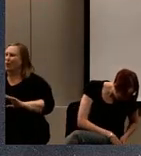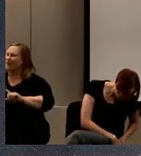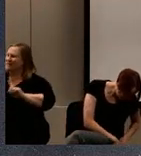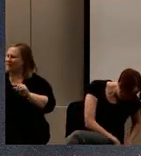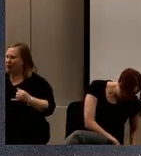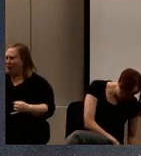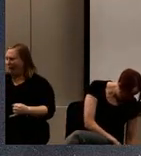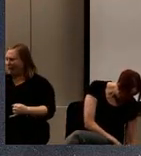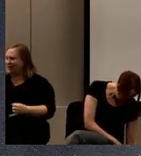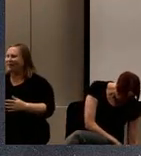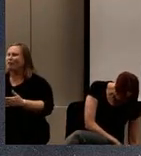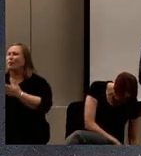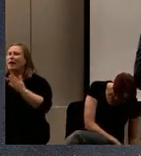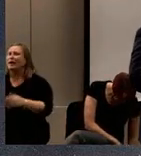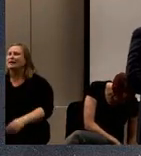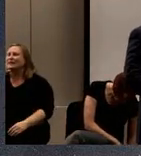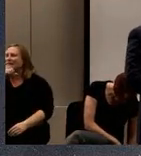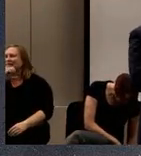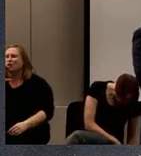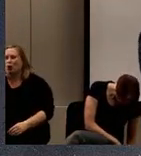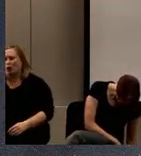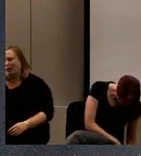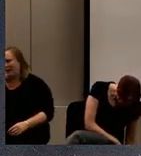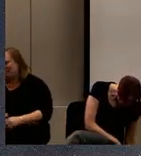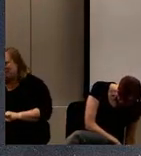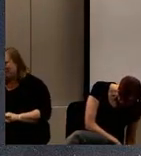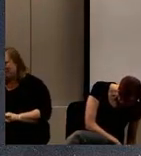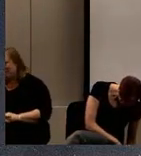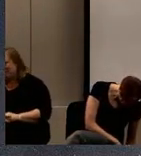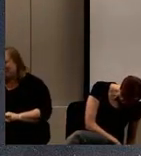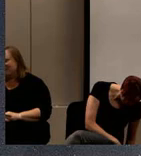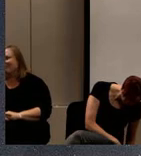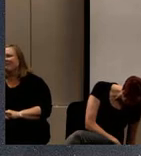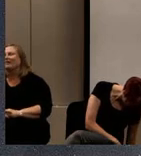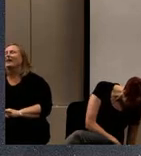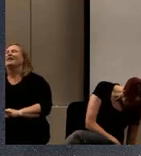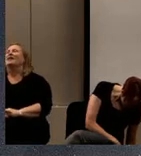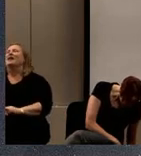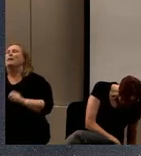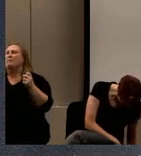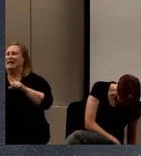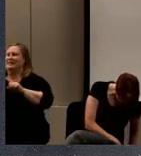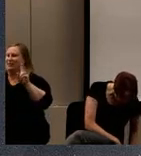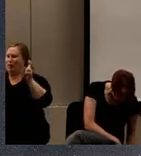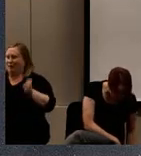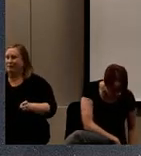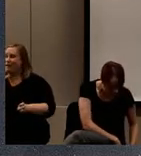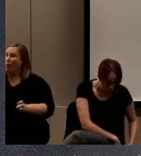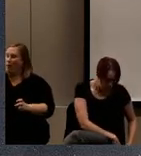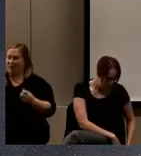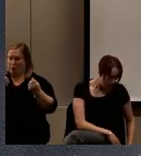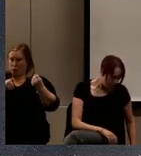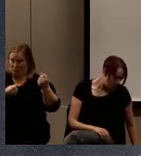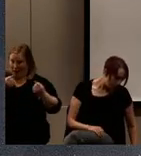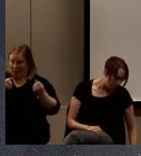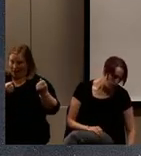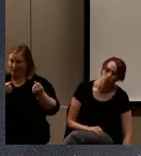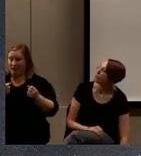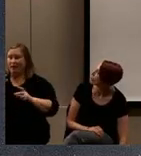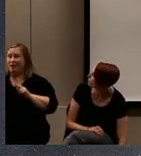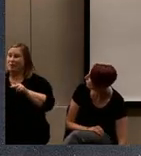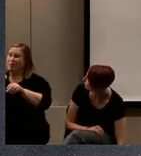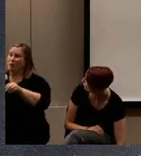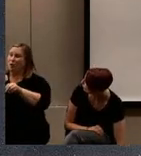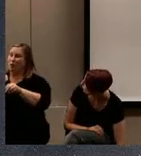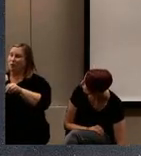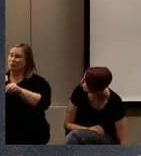it looks like to be a senior citizen. And this plays into a lot of different issues, not just driving, as you know, as folks who work in this